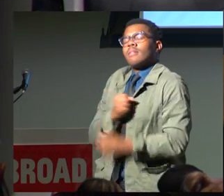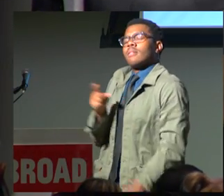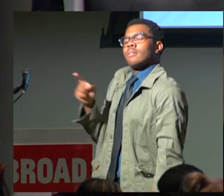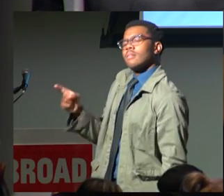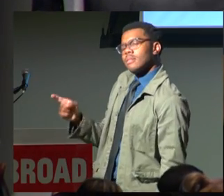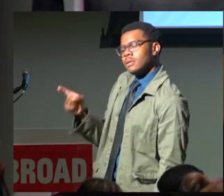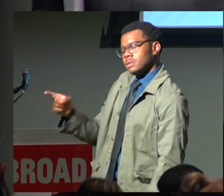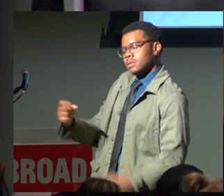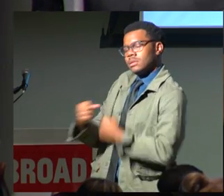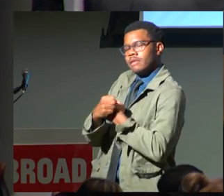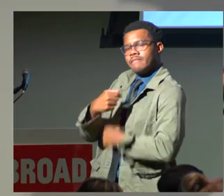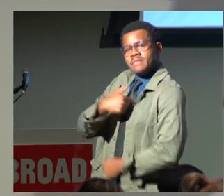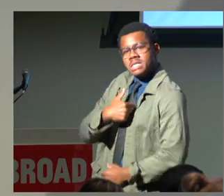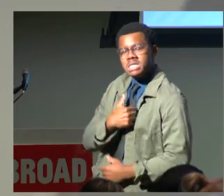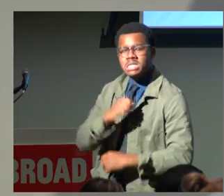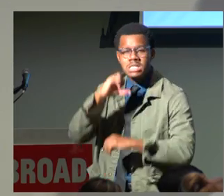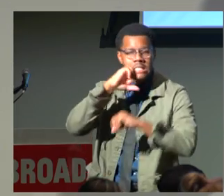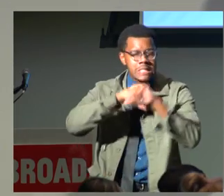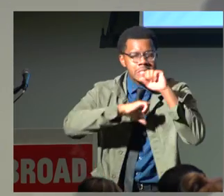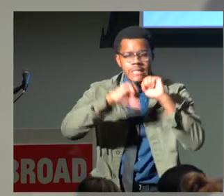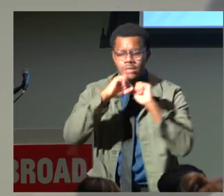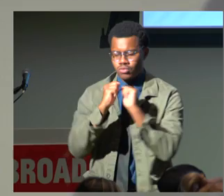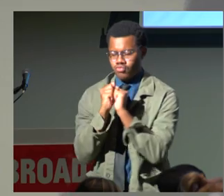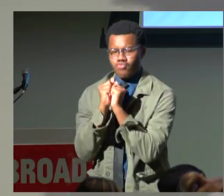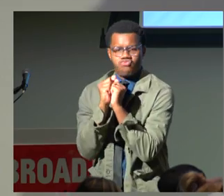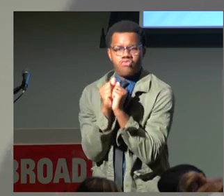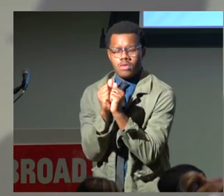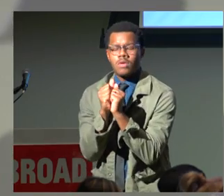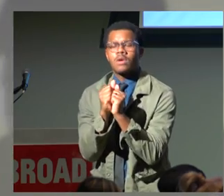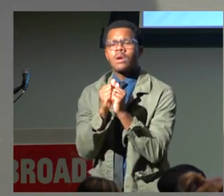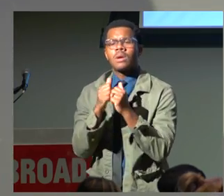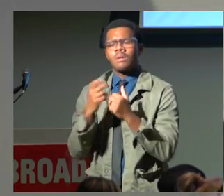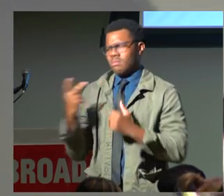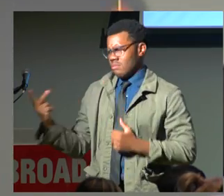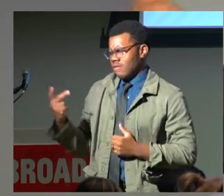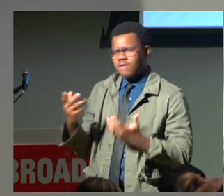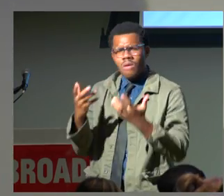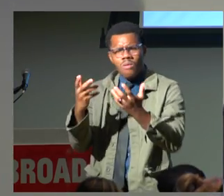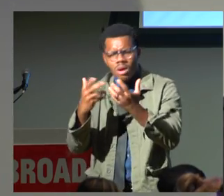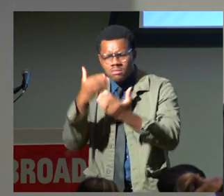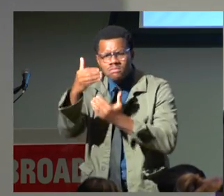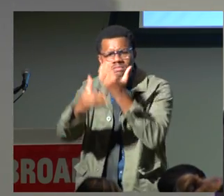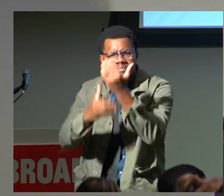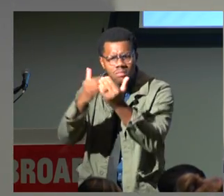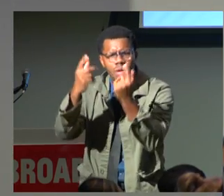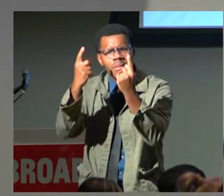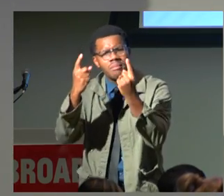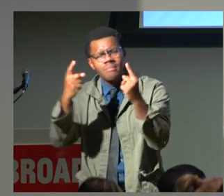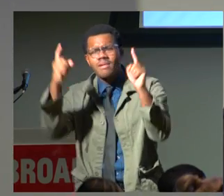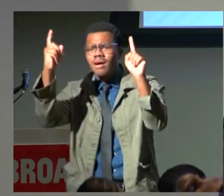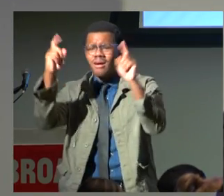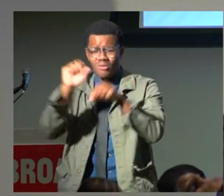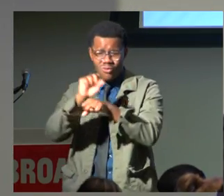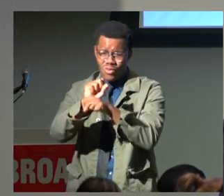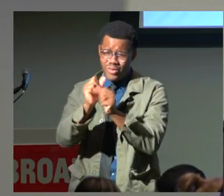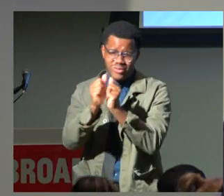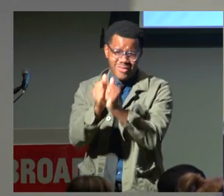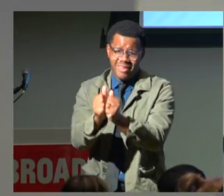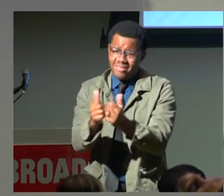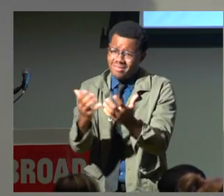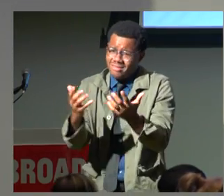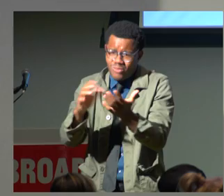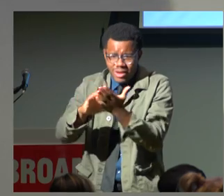bear through the storms together, and we want to achieve things, and we learn to work together. I mean, it's